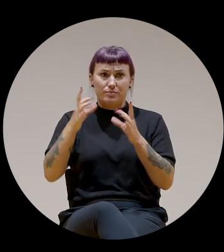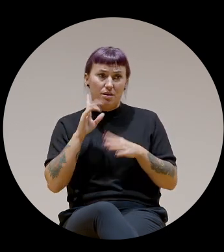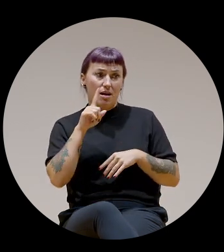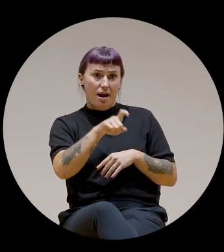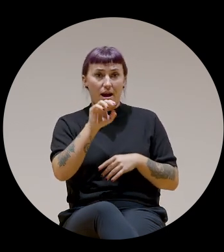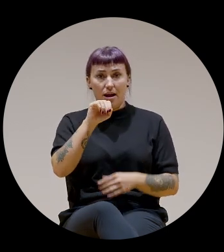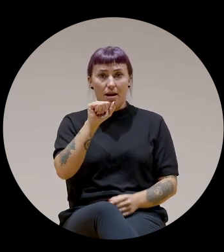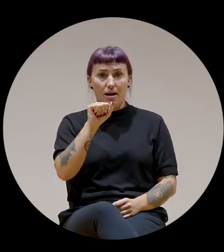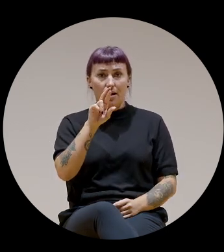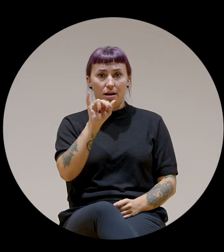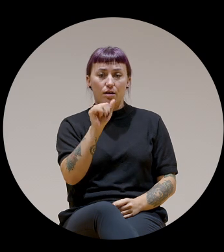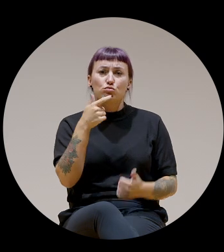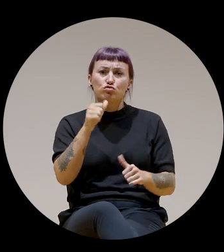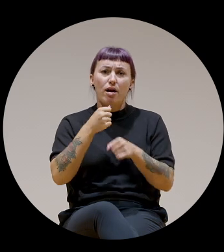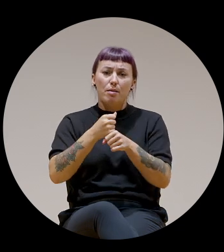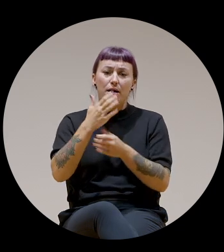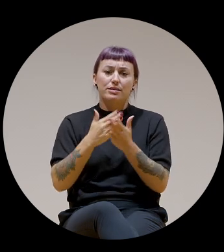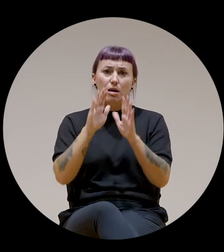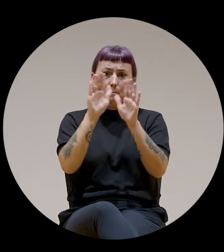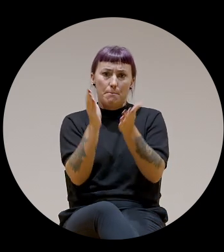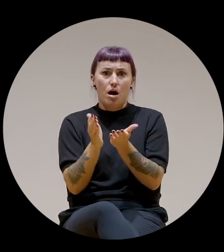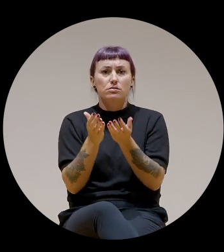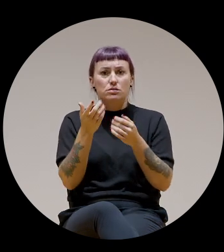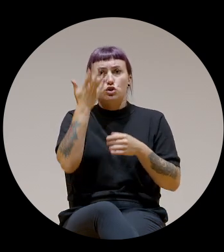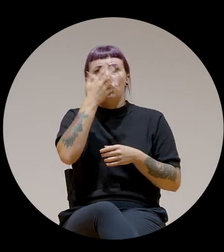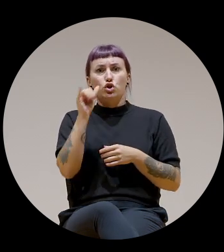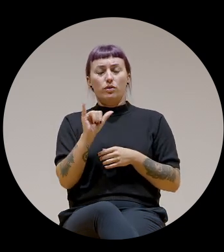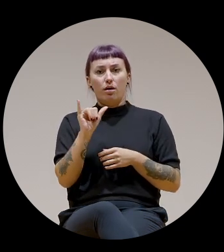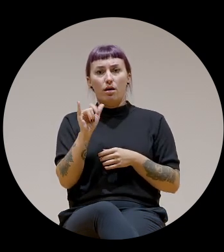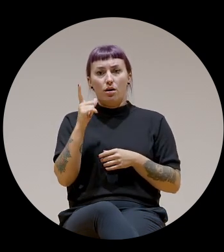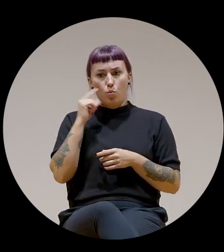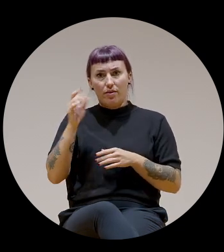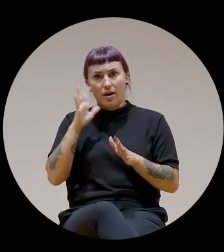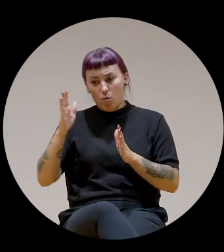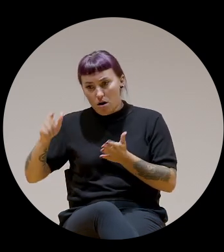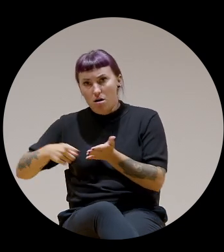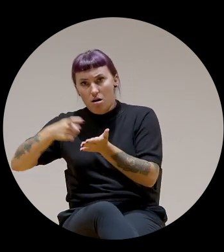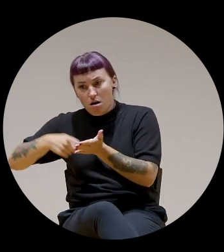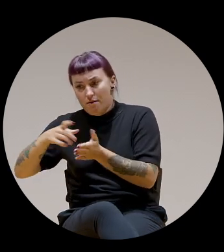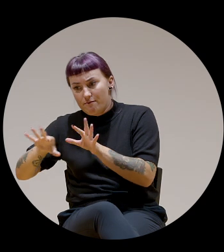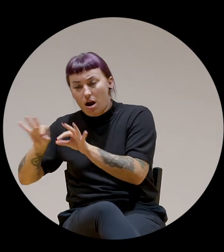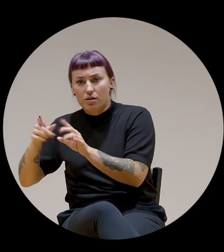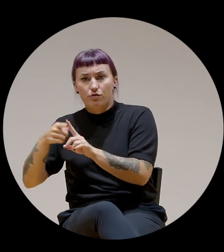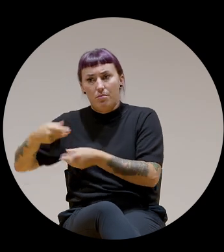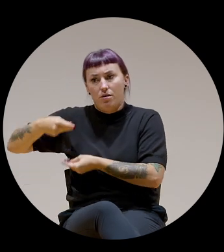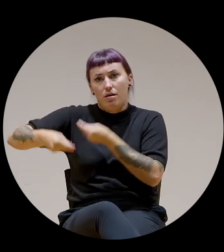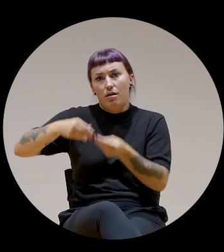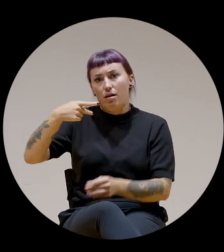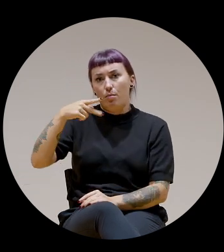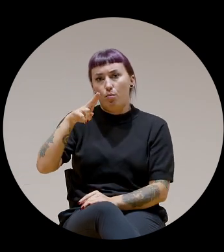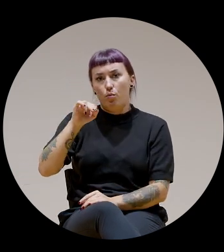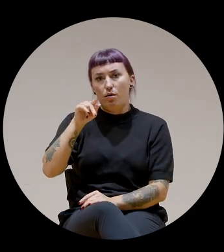Maria if she would try and make some pots that looked like those that they were unearthing from ancestral Pueblo peoples